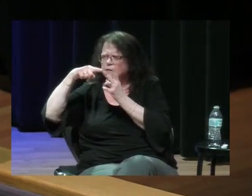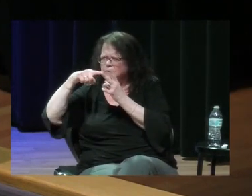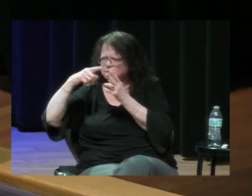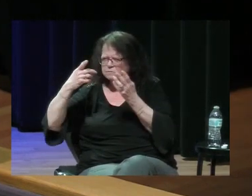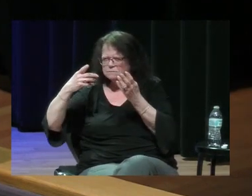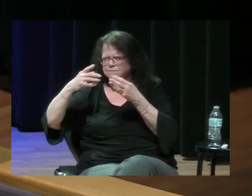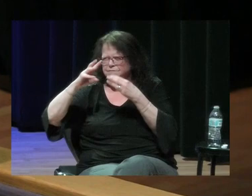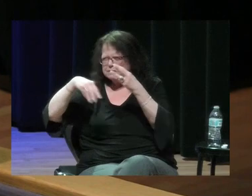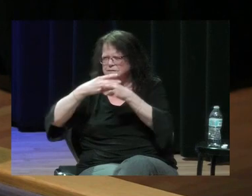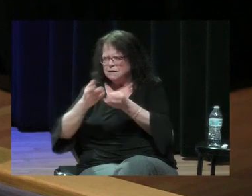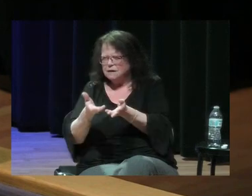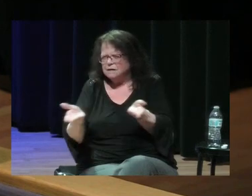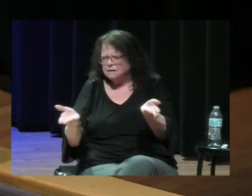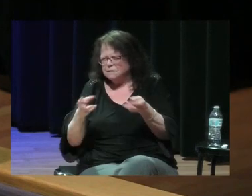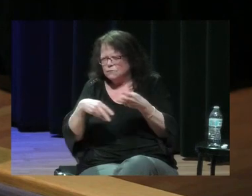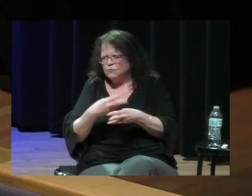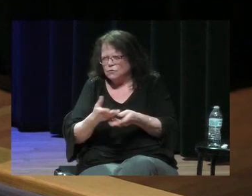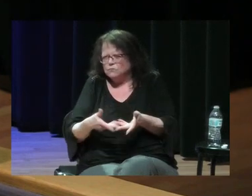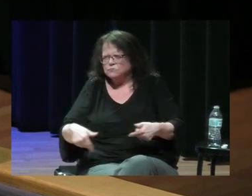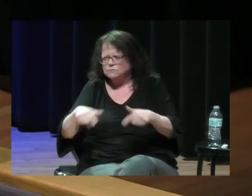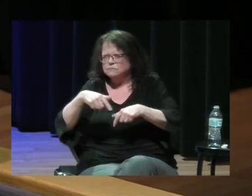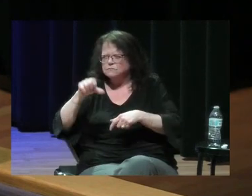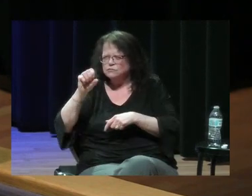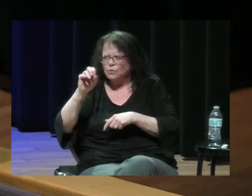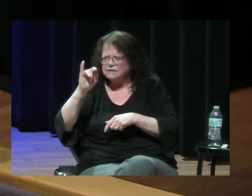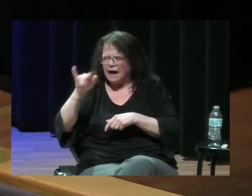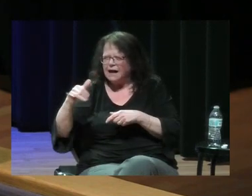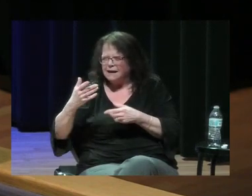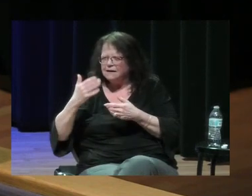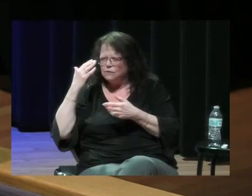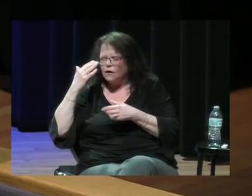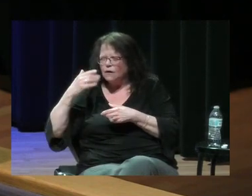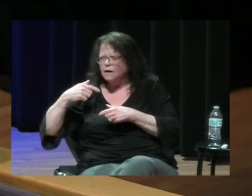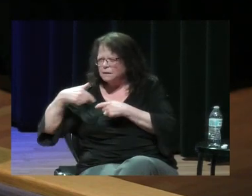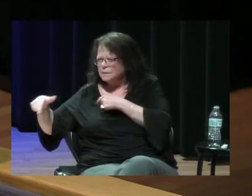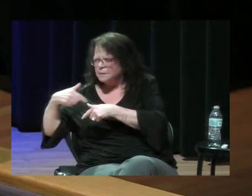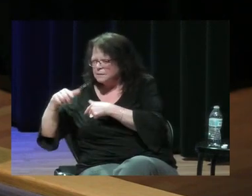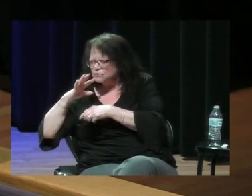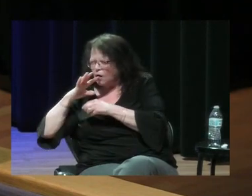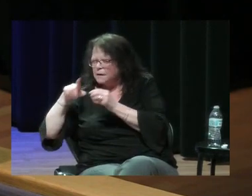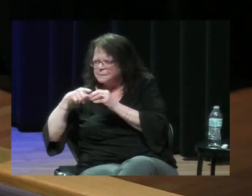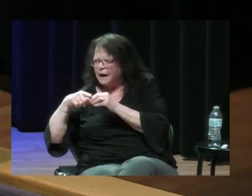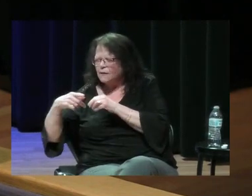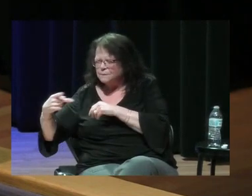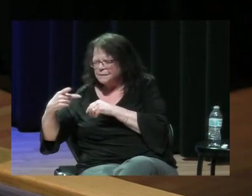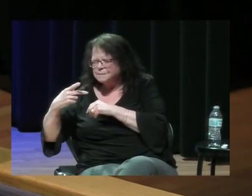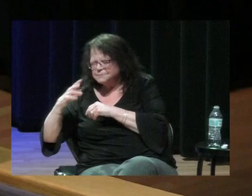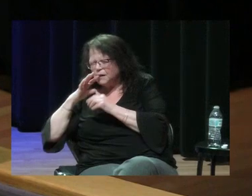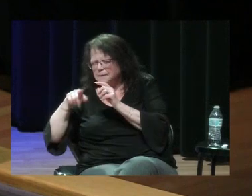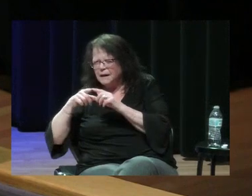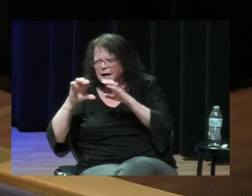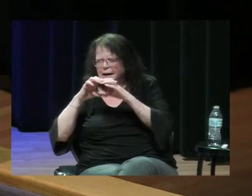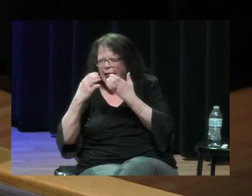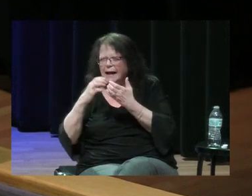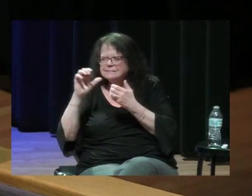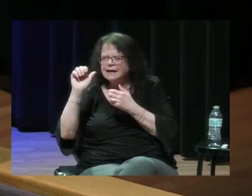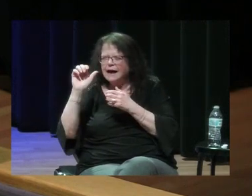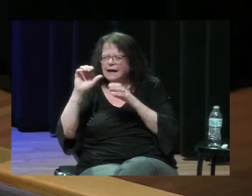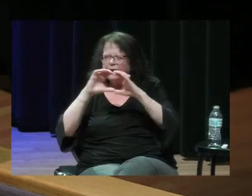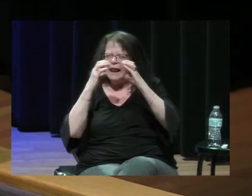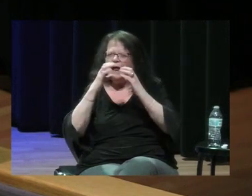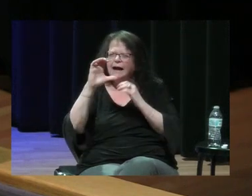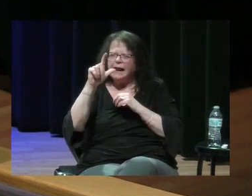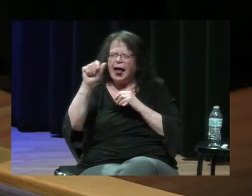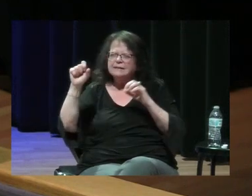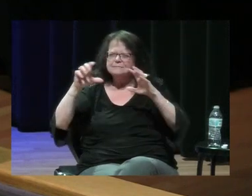teenagers. Beth and I had this conversation. There's a lot of sort of class action suits in discussion. They've approached my school district to say, would you like to